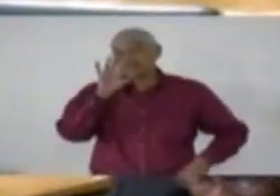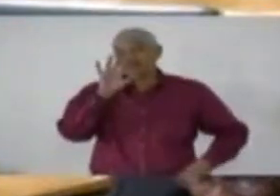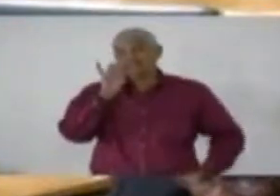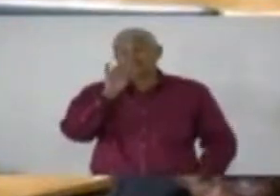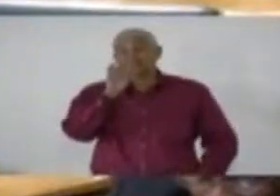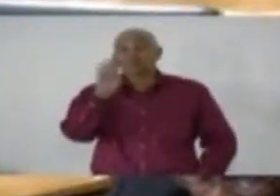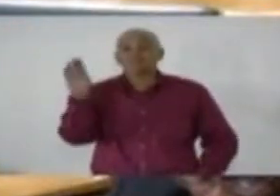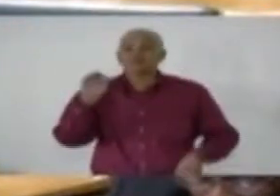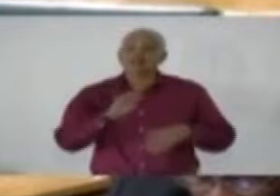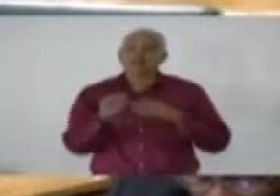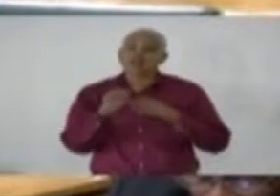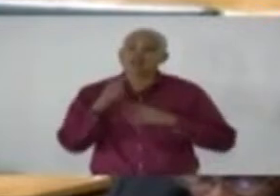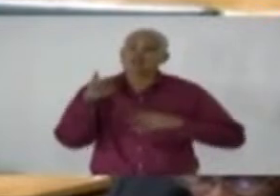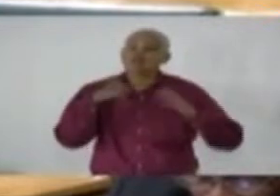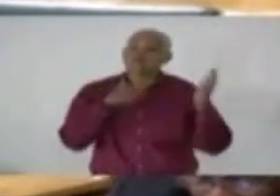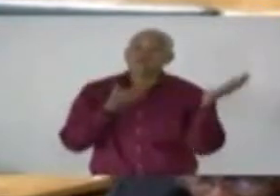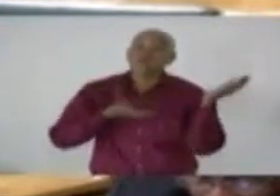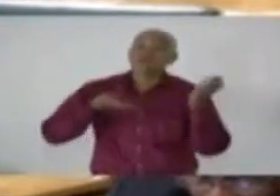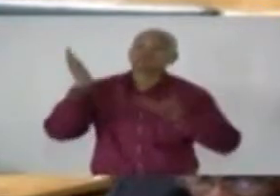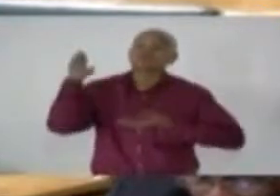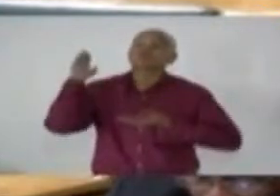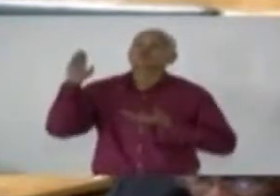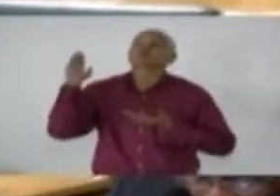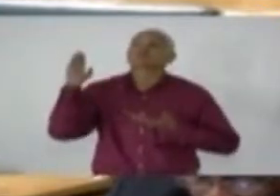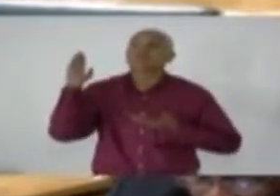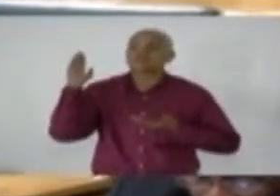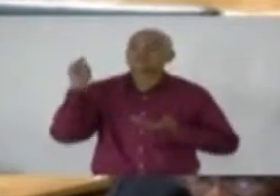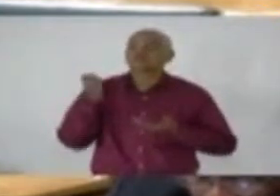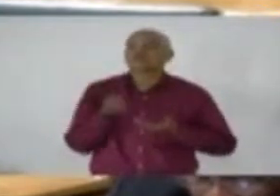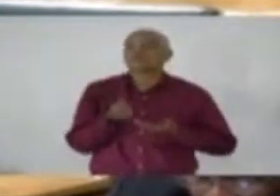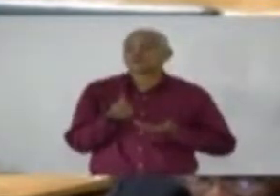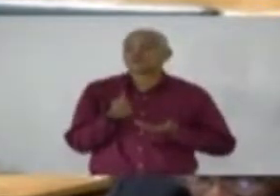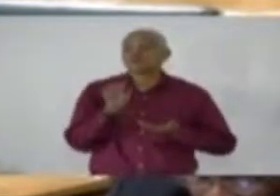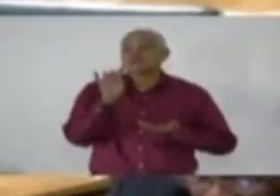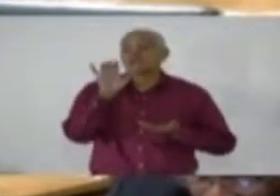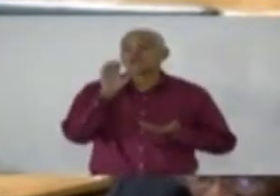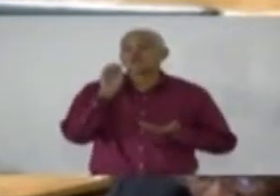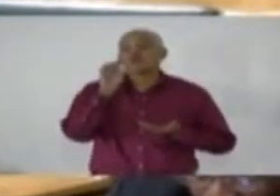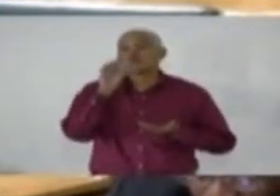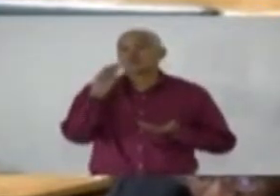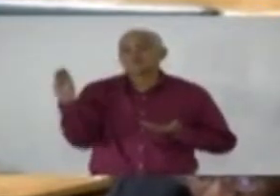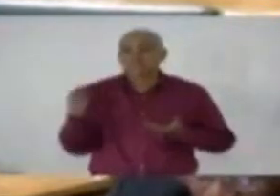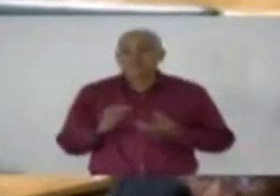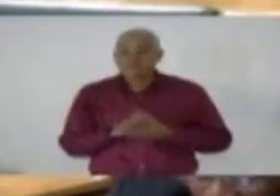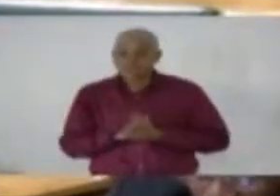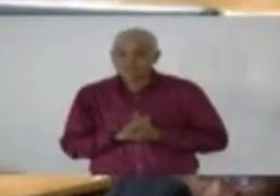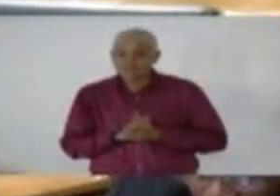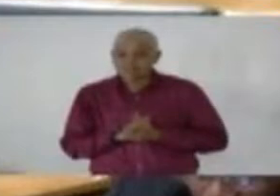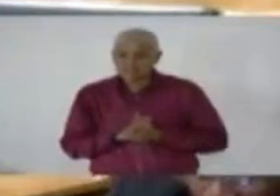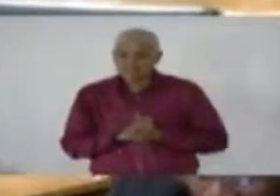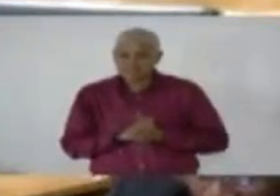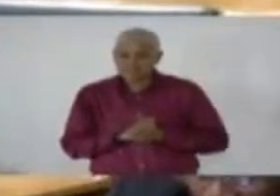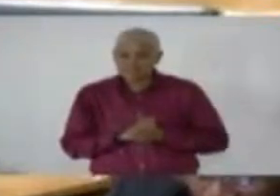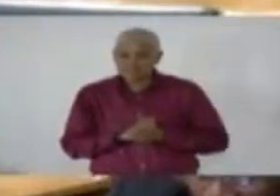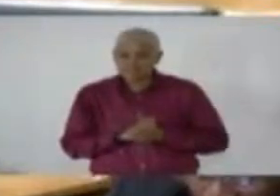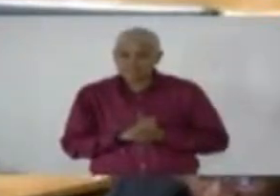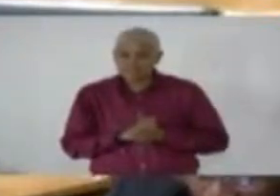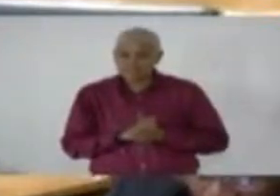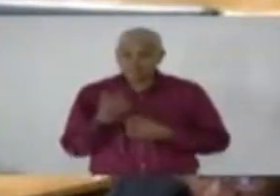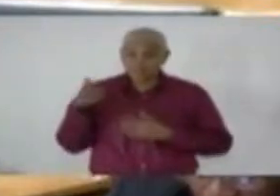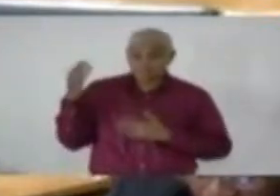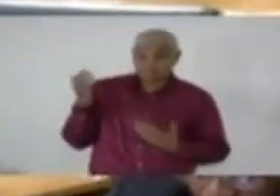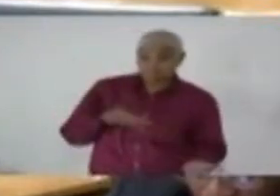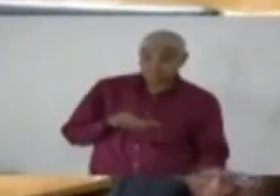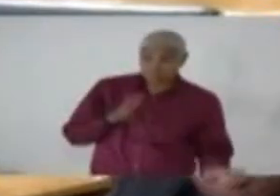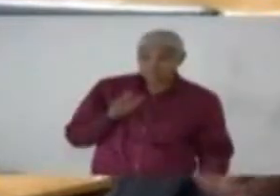and we exported a mere $801 million. We can't